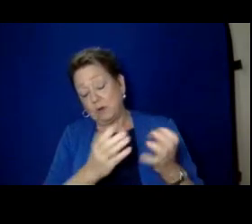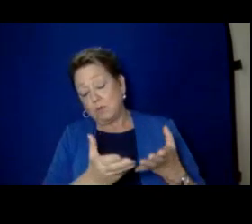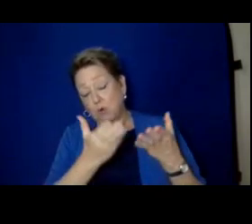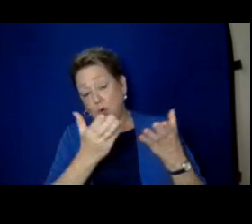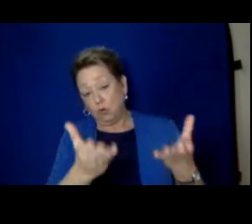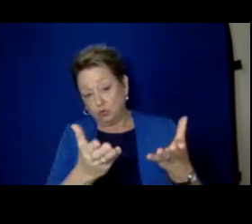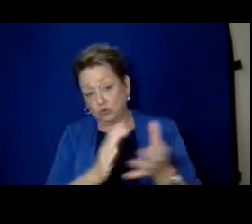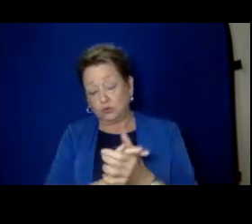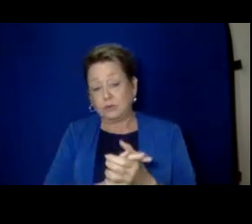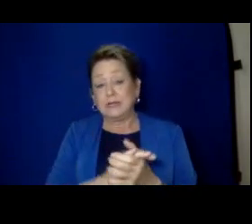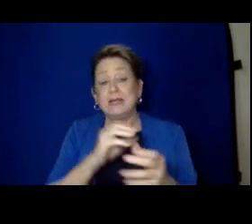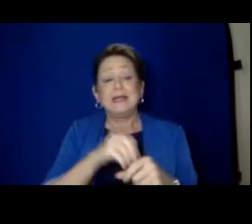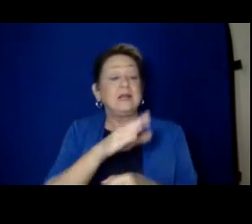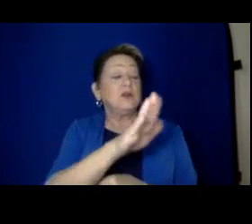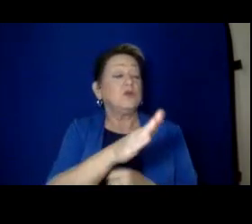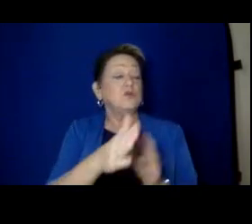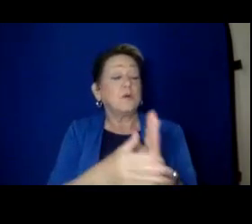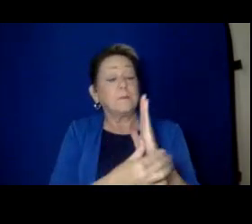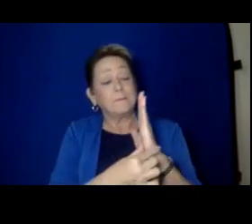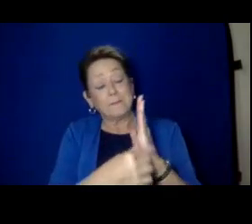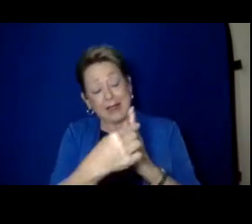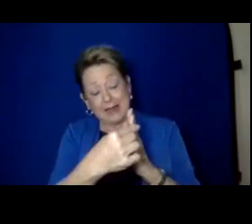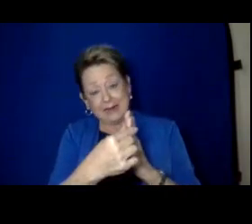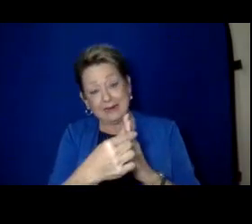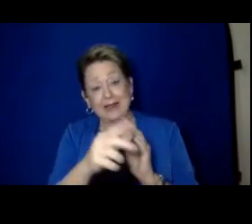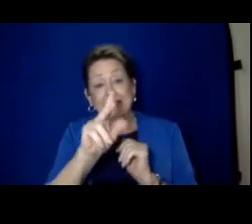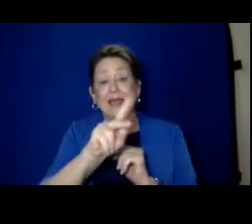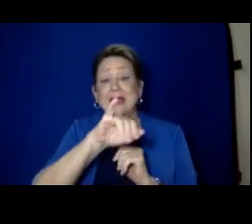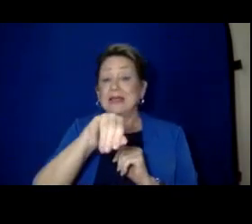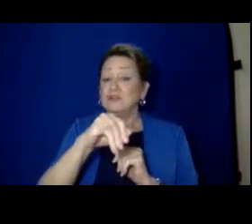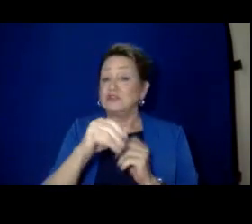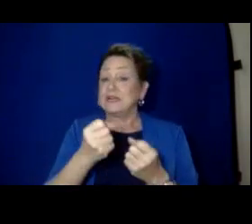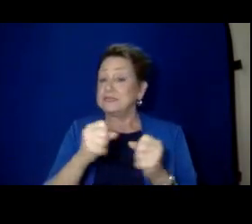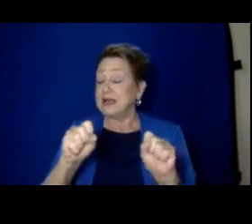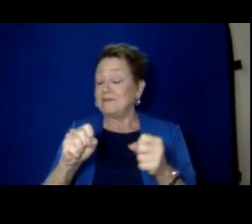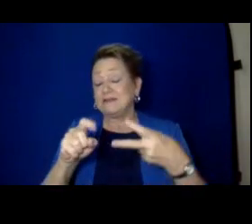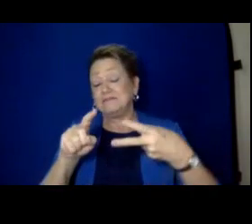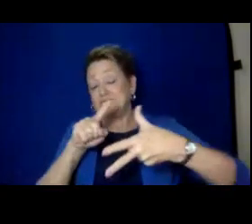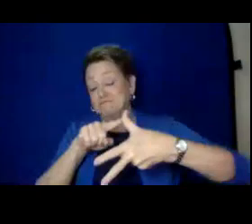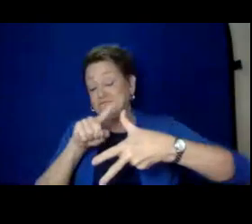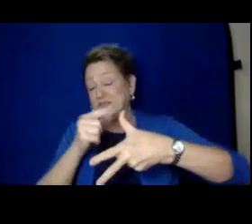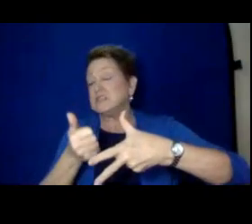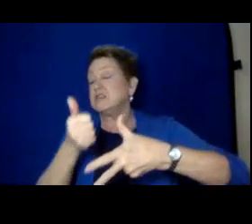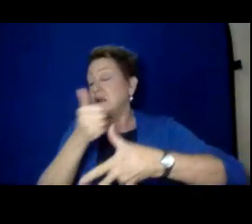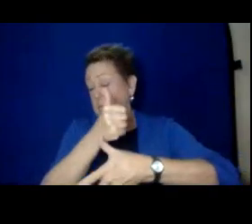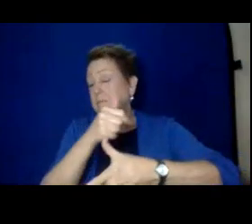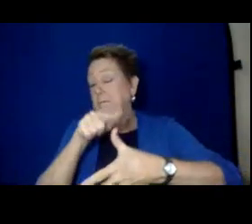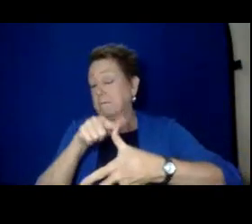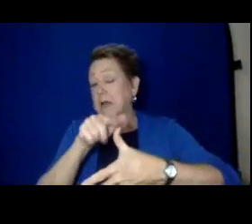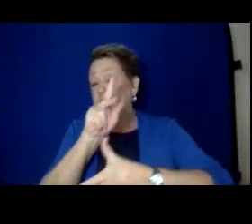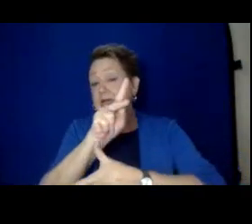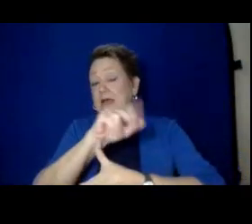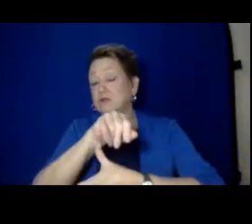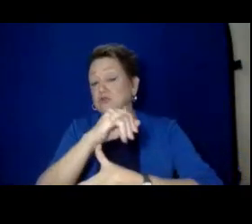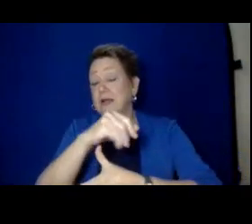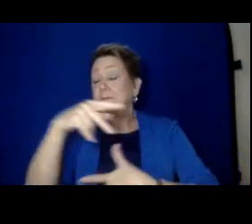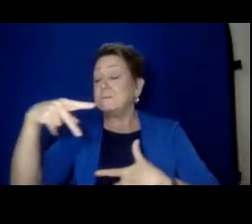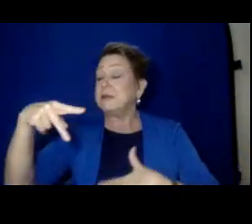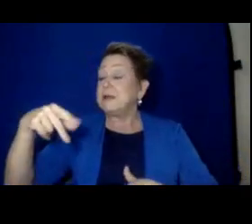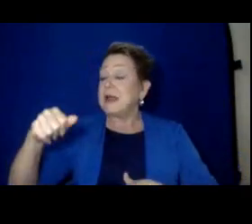of resolution in your committee packet, the evaluation committee rated K&J Safety as the highest rated of the 2 proposals submitted. K&J is a